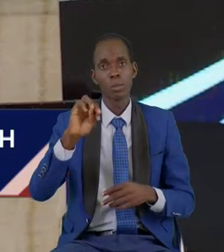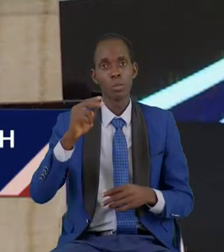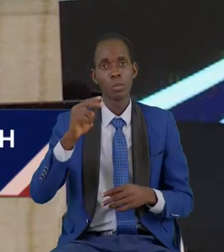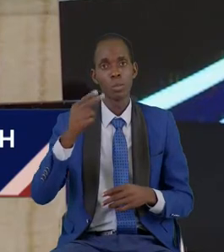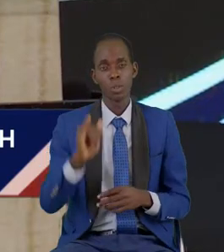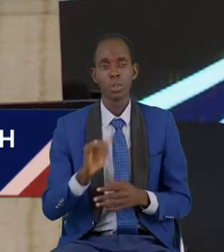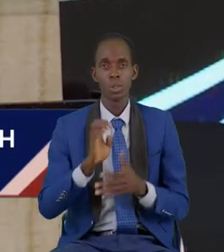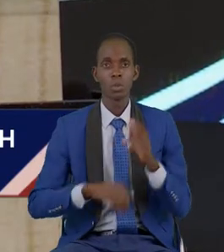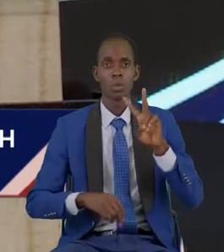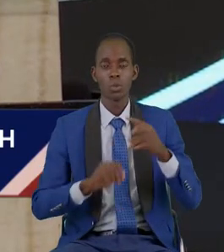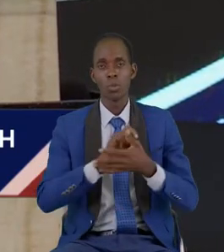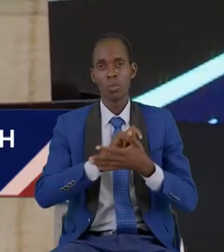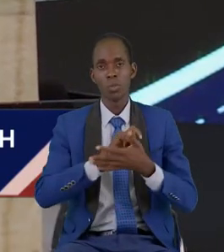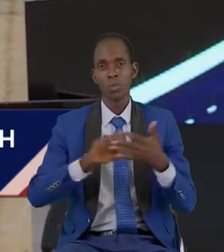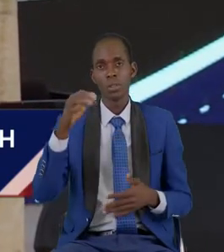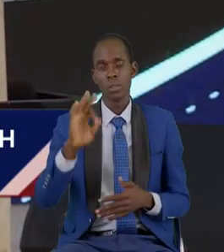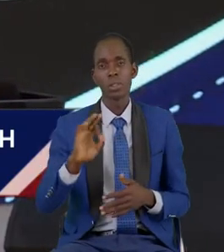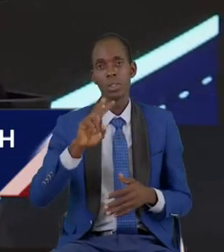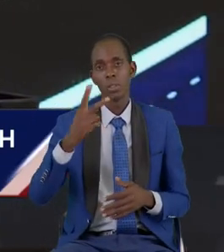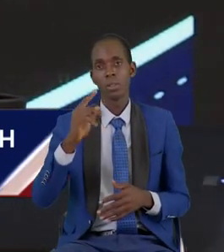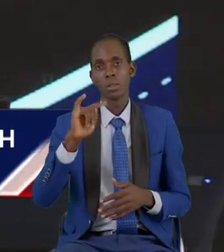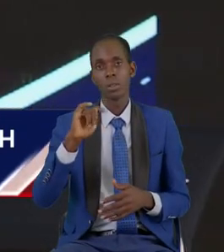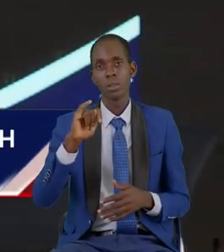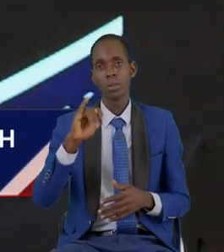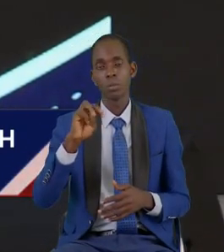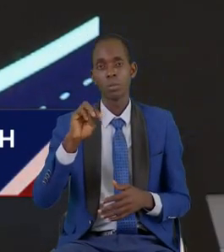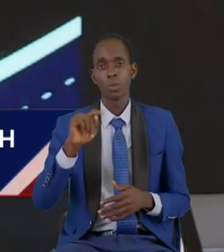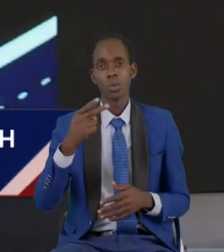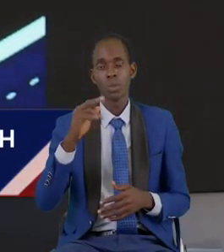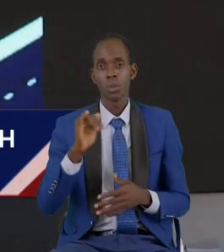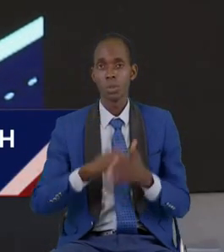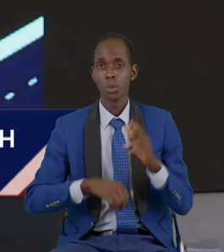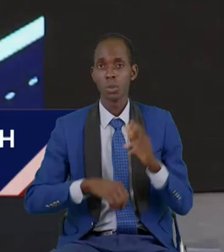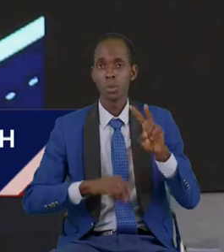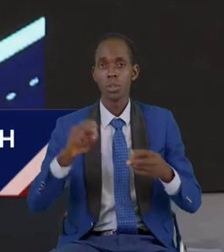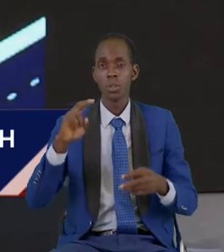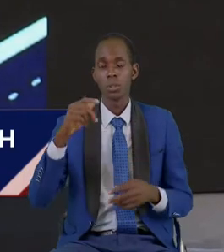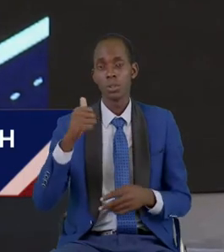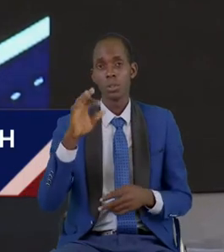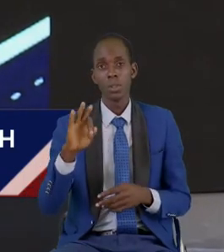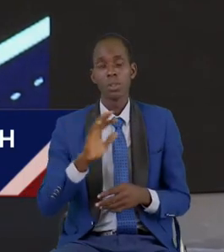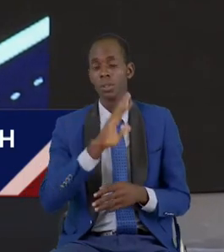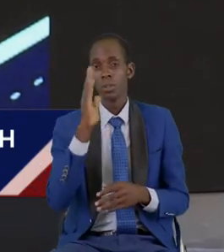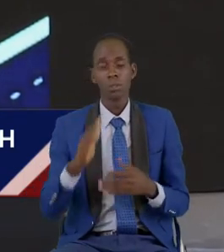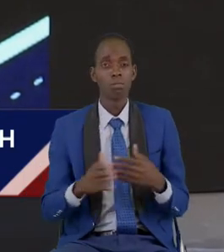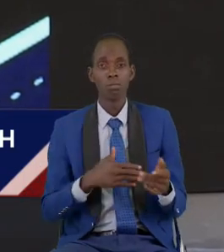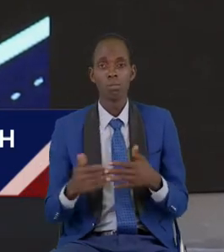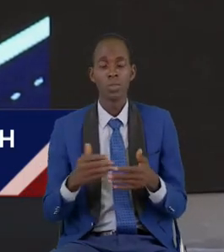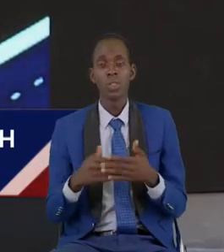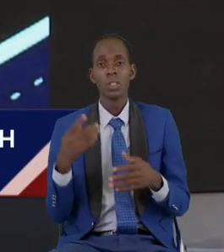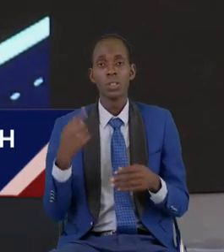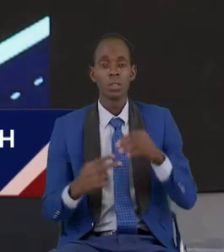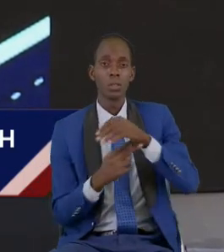19. In 2 Timothy chapter 2, verse 19, nevertheless, the foundation of God standeth sure, having this seal,